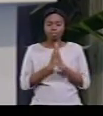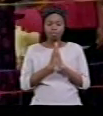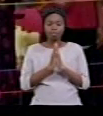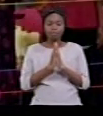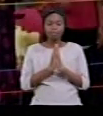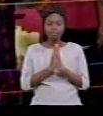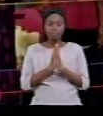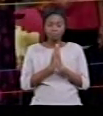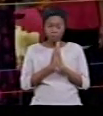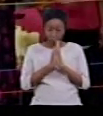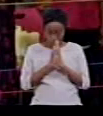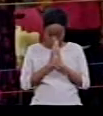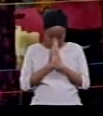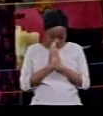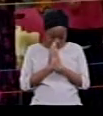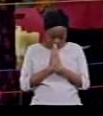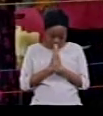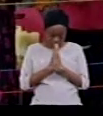them.